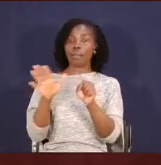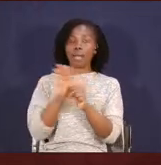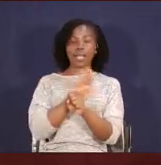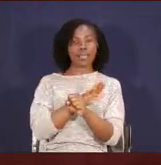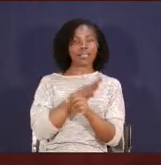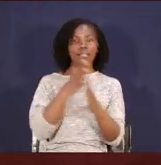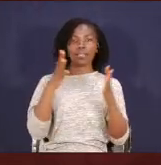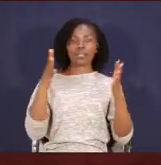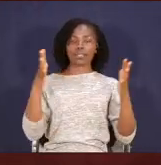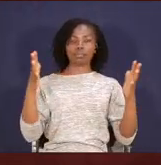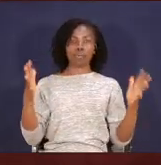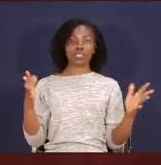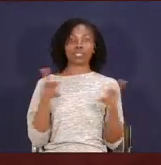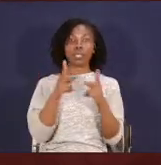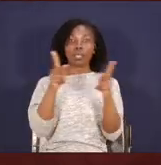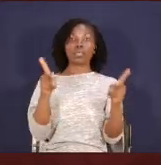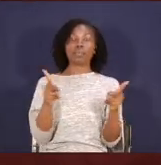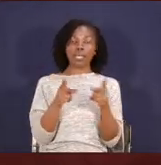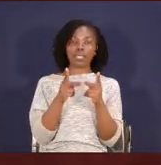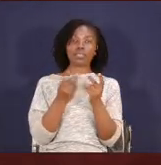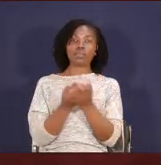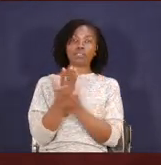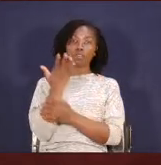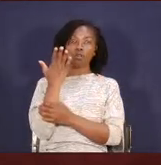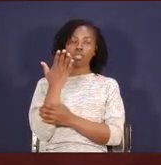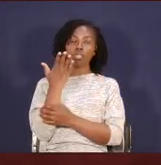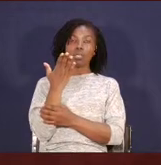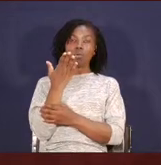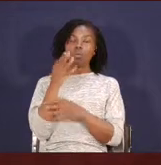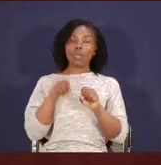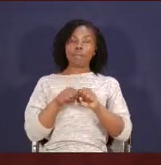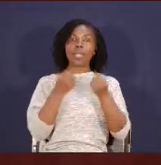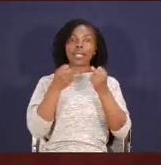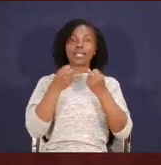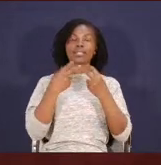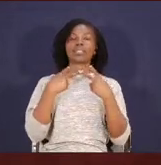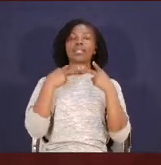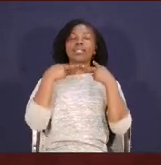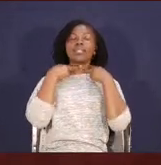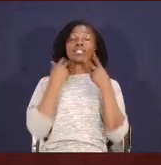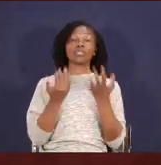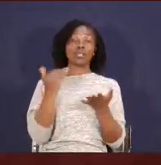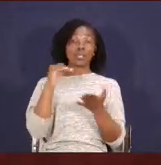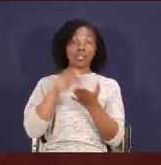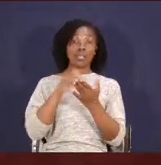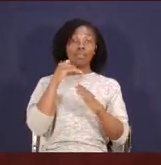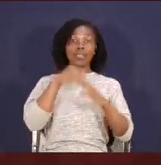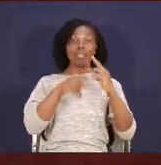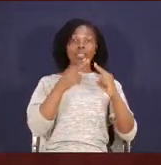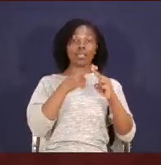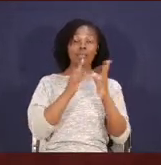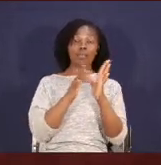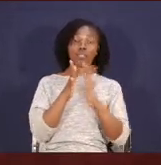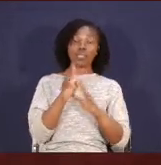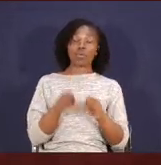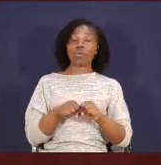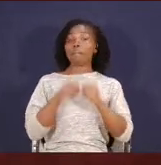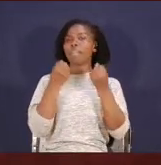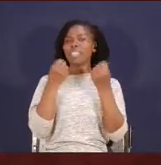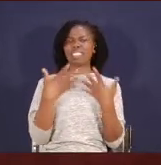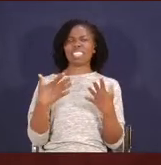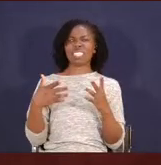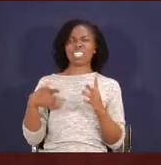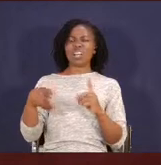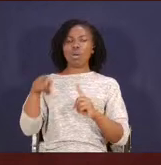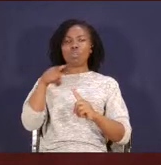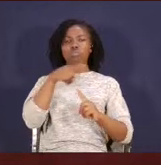of expansion, and the place of growth. We break stagnation once again in the name of Jesus. We break this thing of going